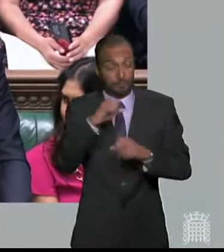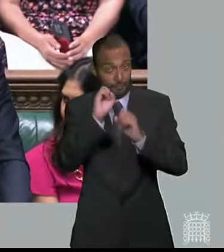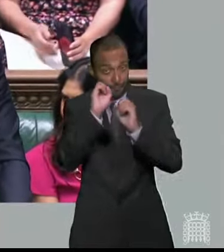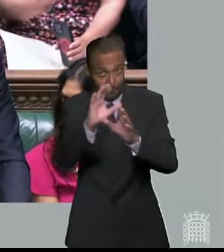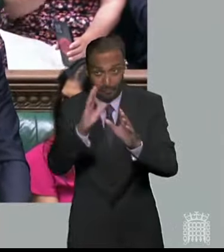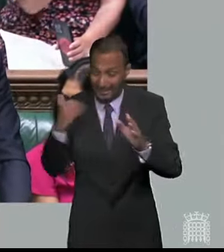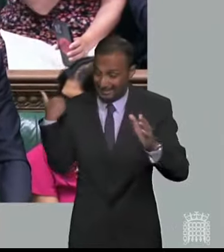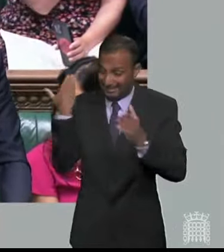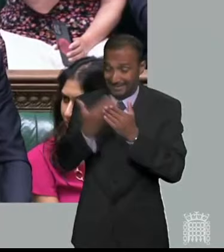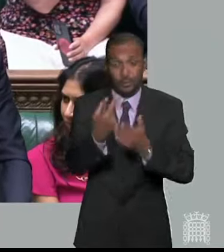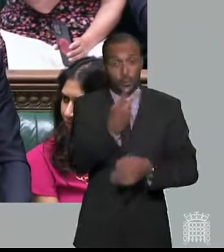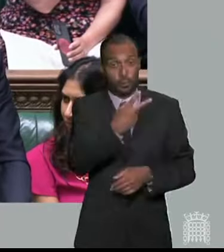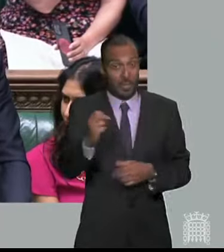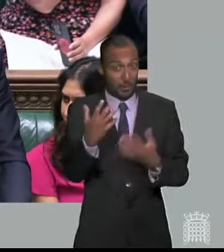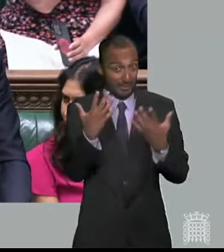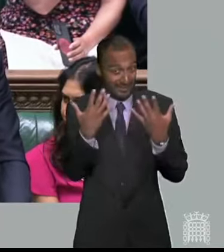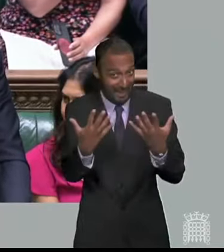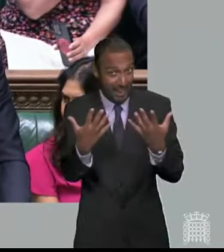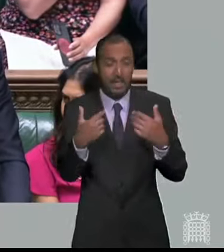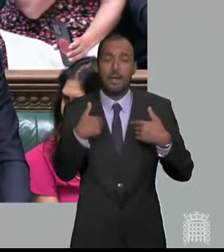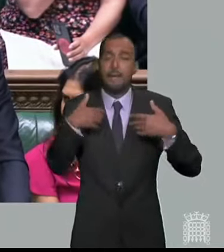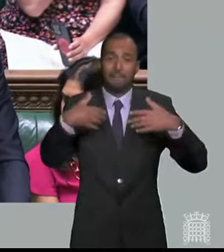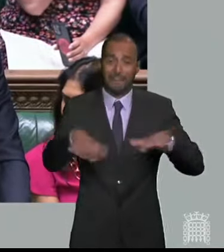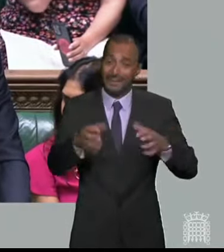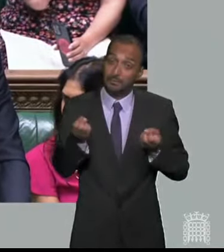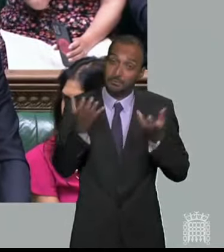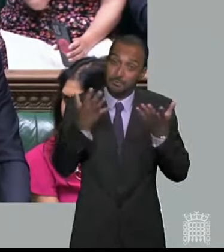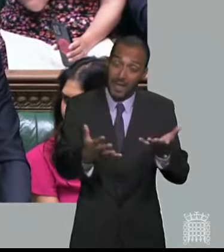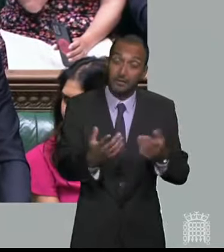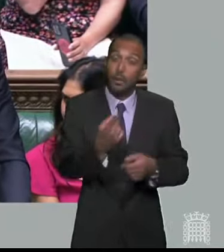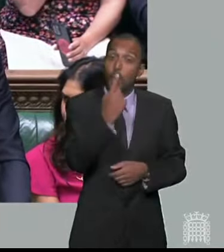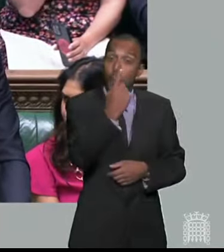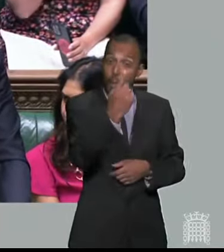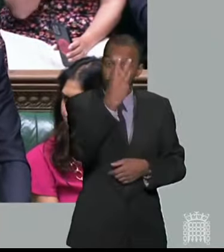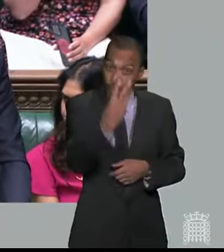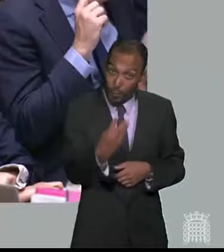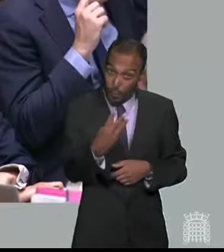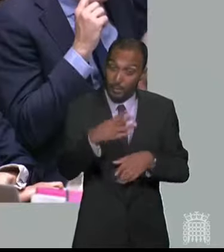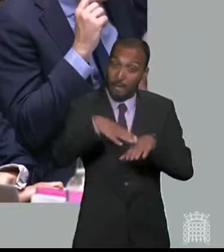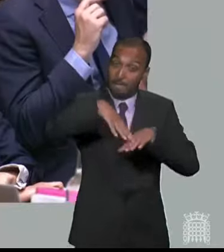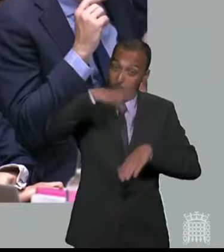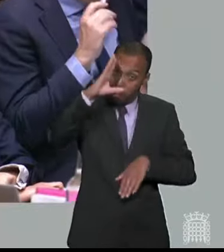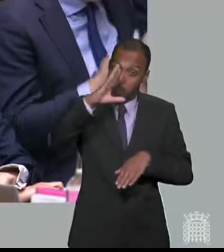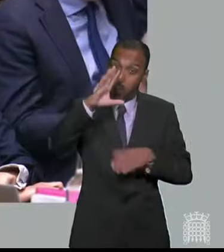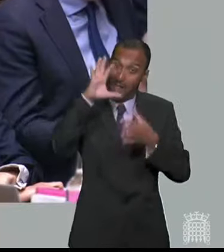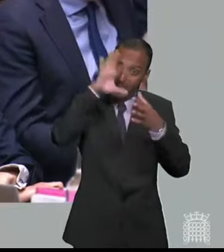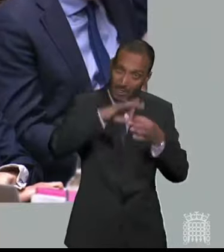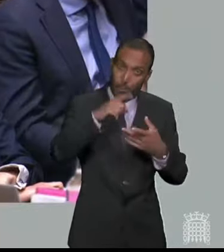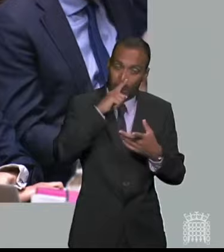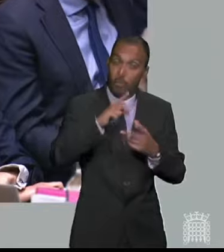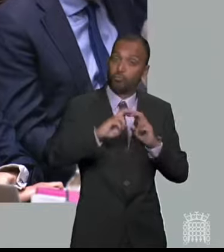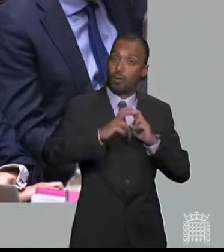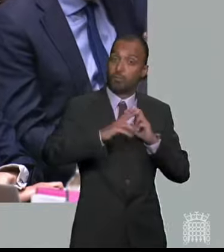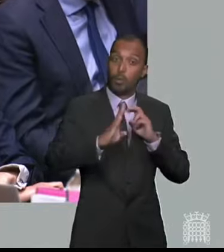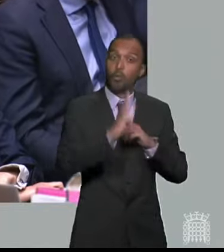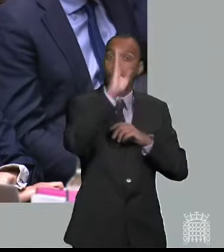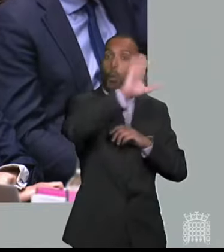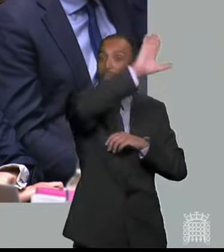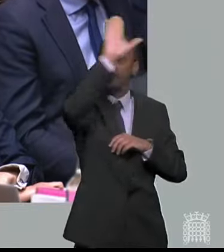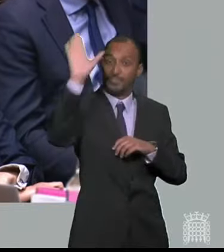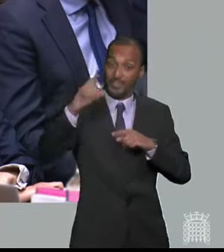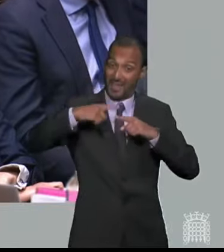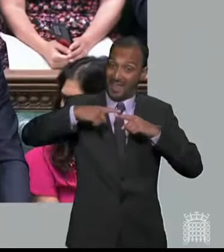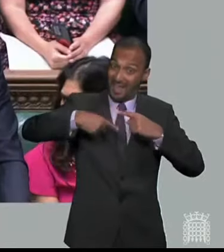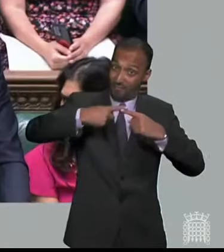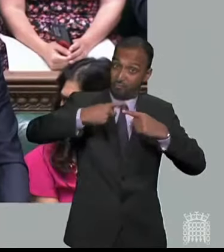we have spent over a third more in central capital investment in northern transport every single year since 2010